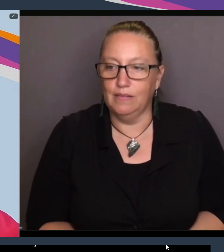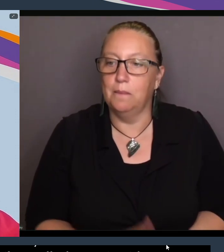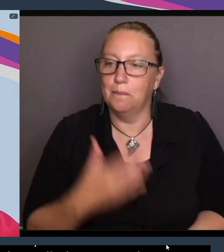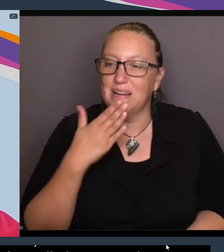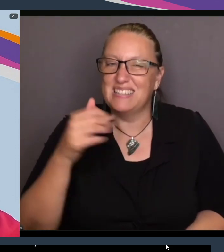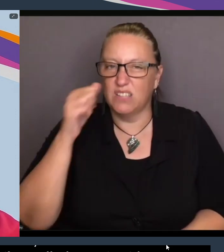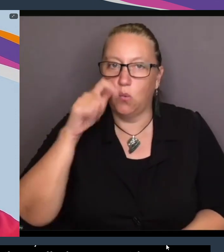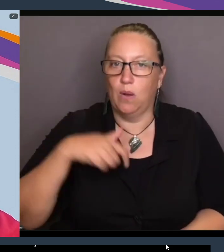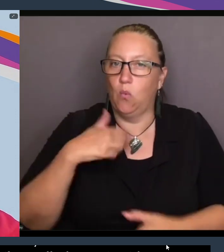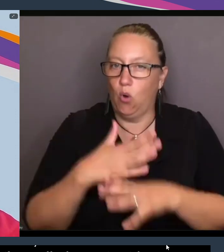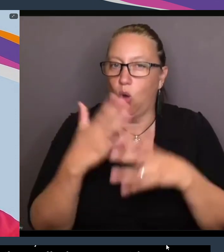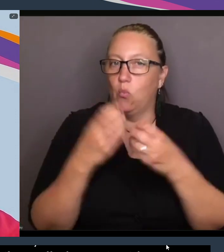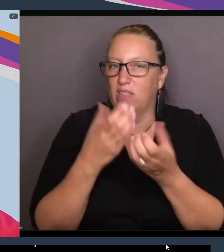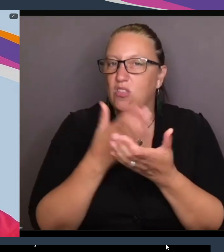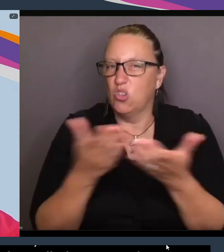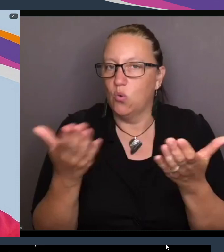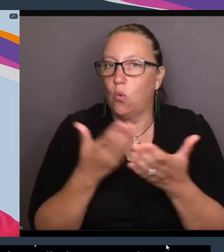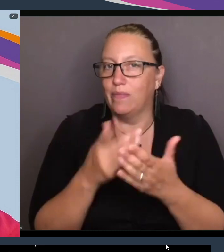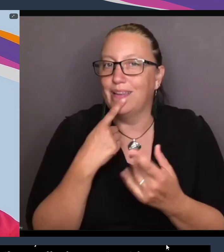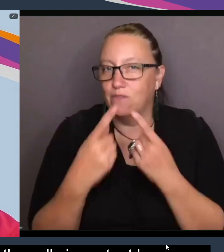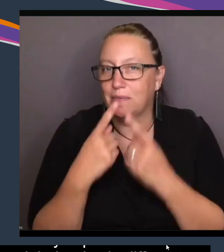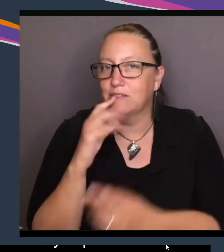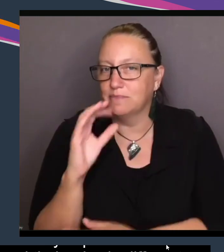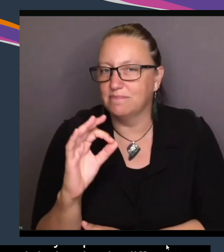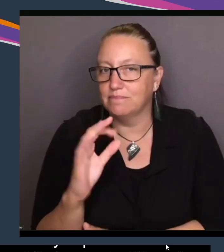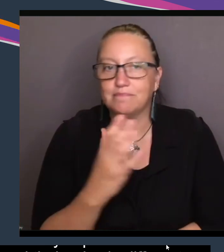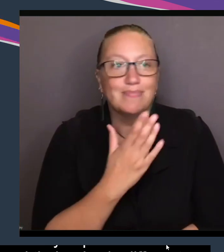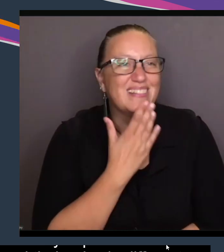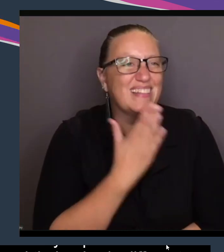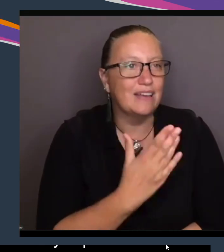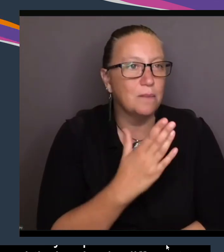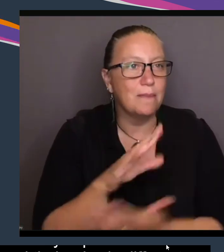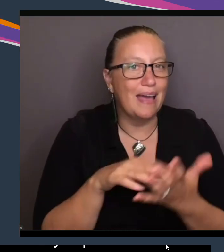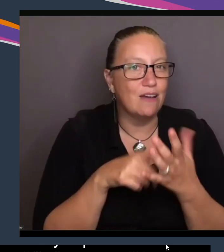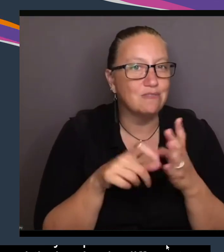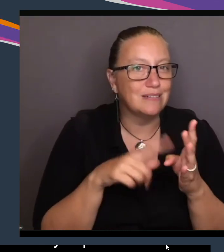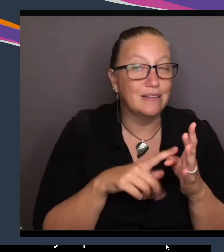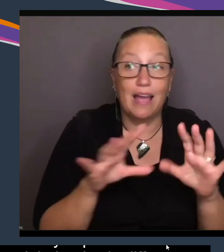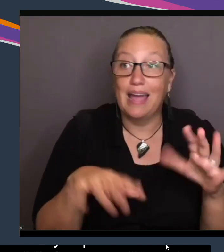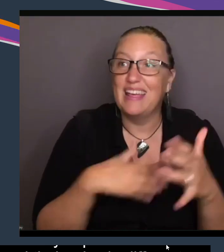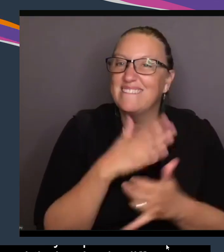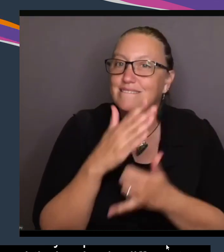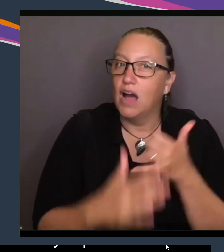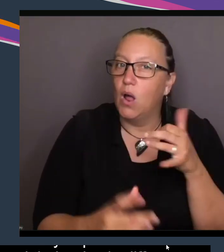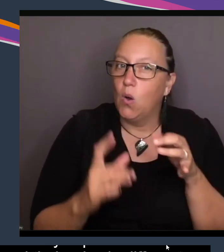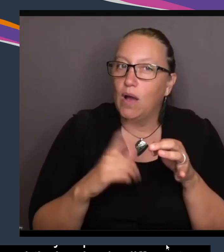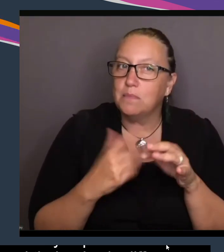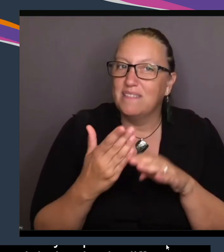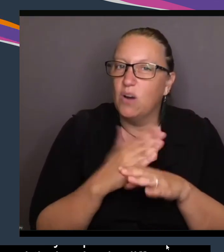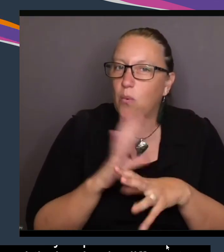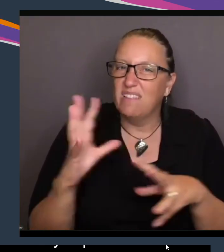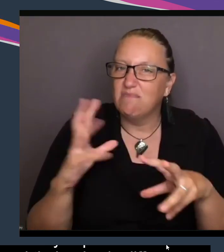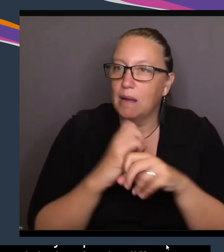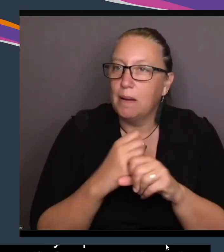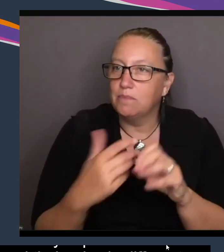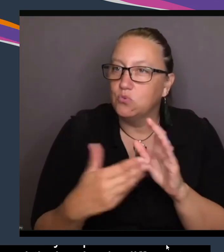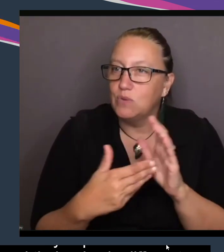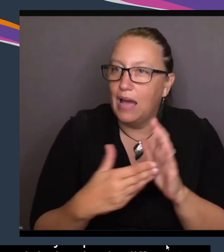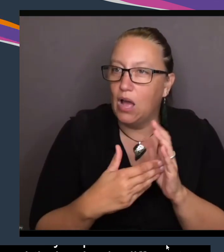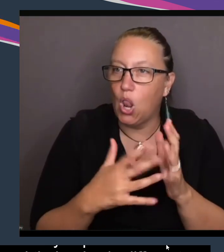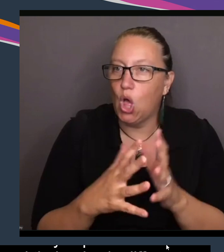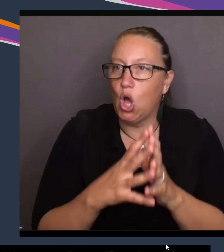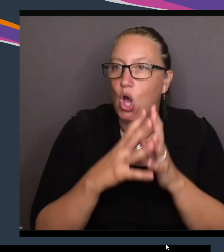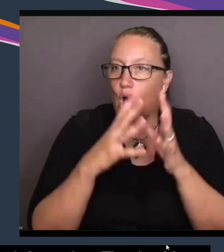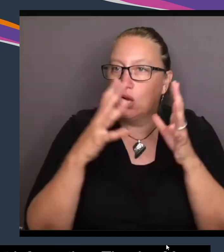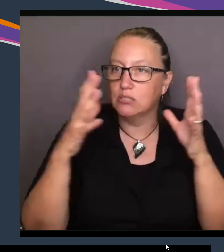Thanks, Mary. Thank you, Sue. Any final questions in the room before we wrap up? It's been a long morning.